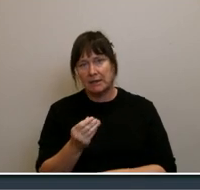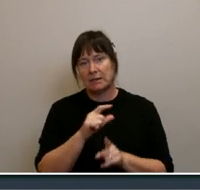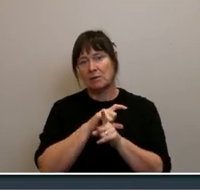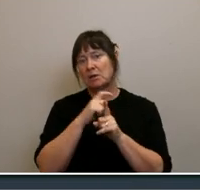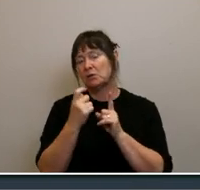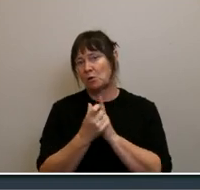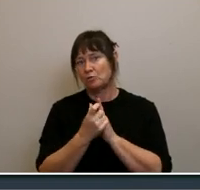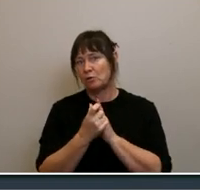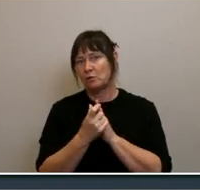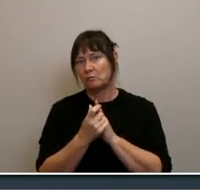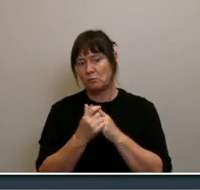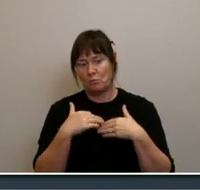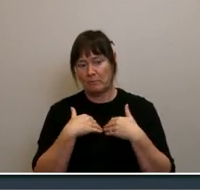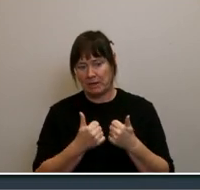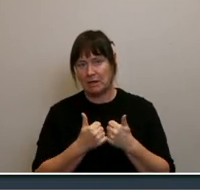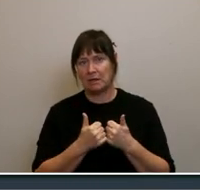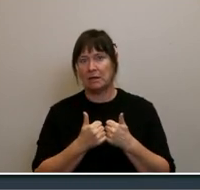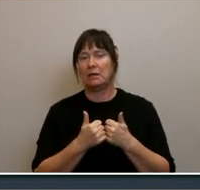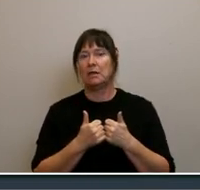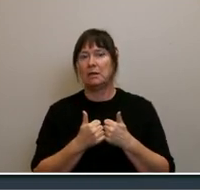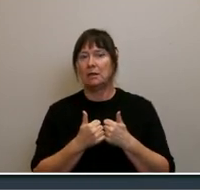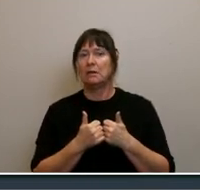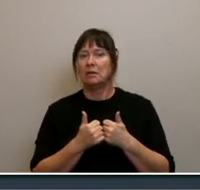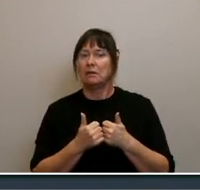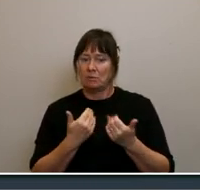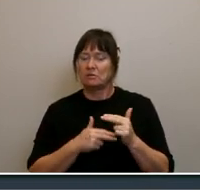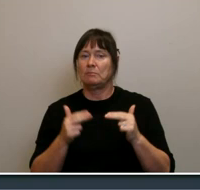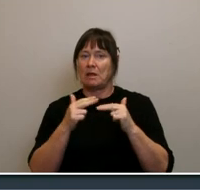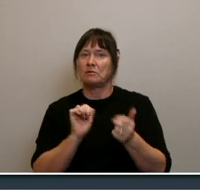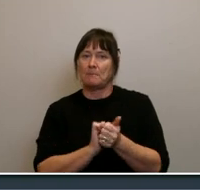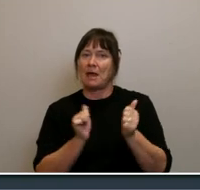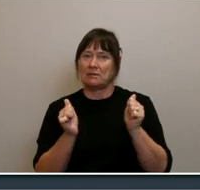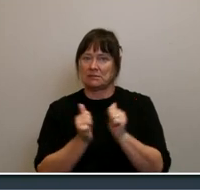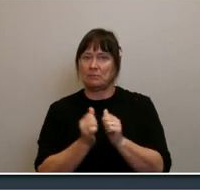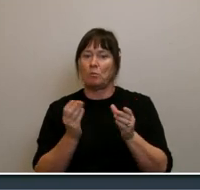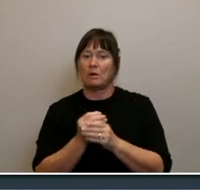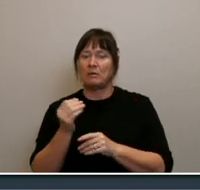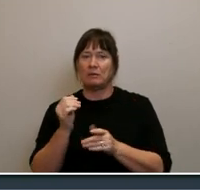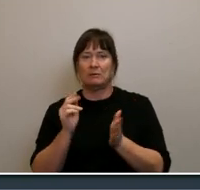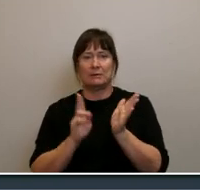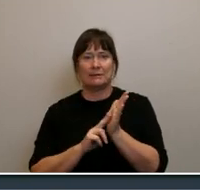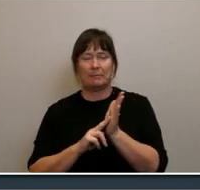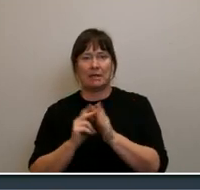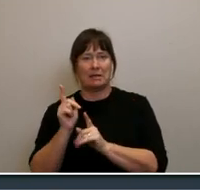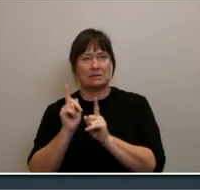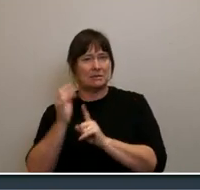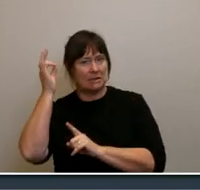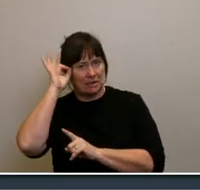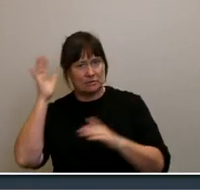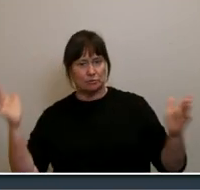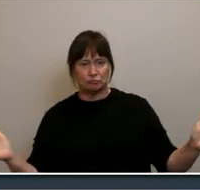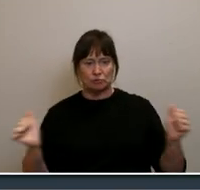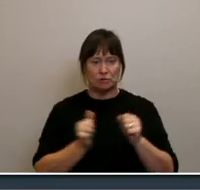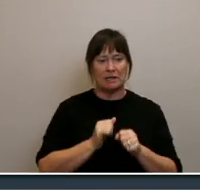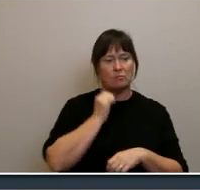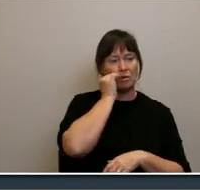te tai ao. We look forward to building an enduring treaty relationship and partnership with the Napier City Council. Nō reira, I tukinga ai te whenua